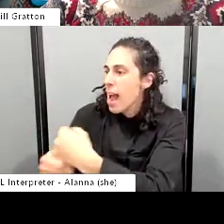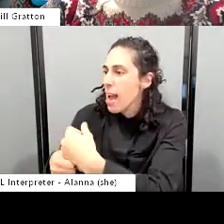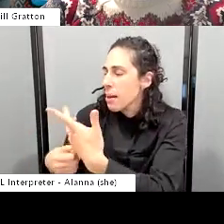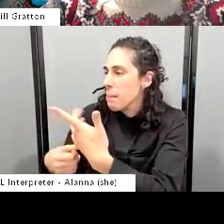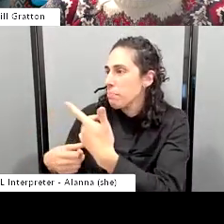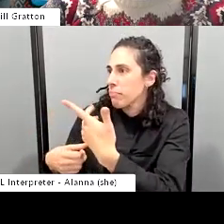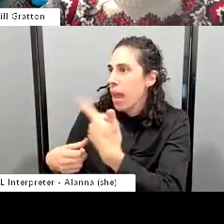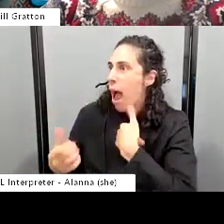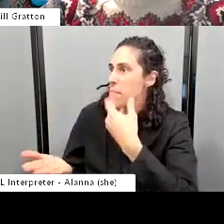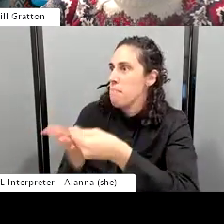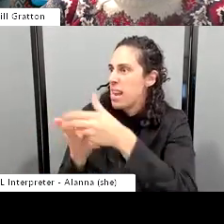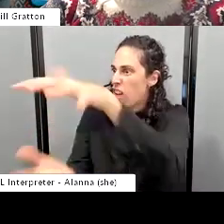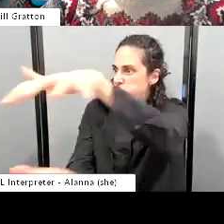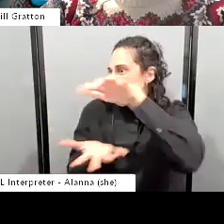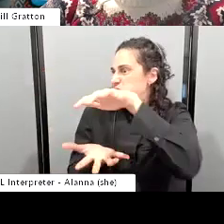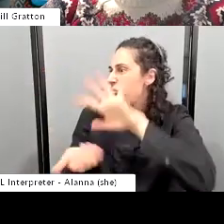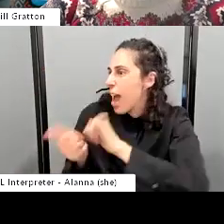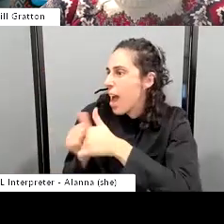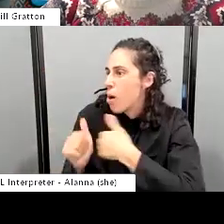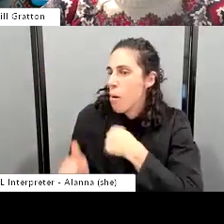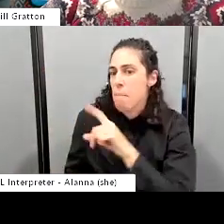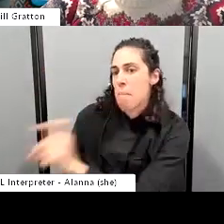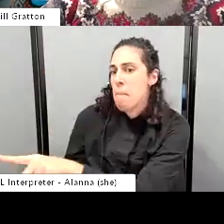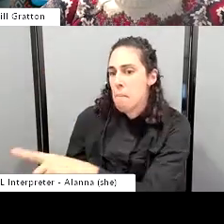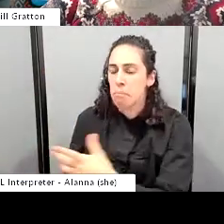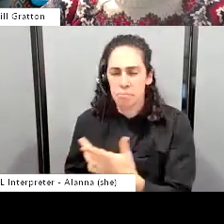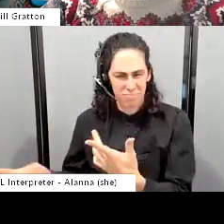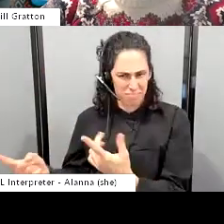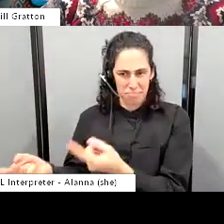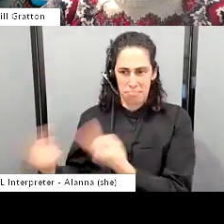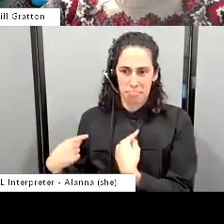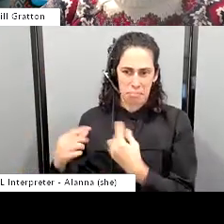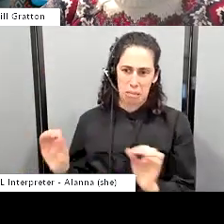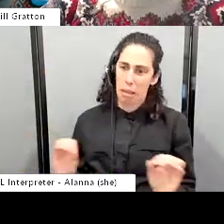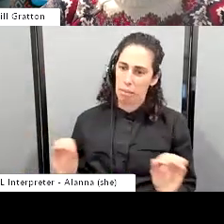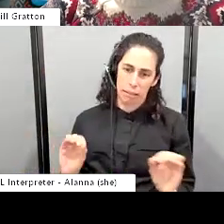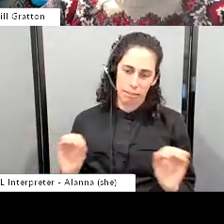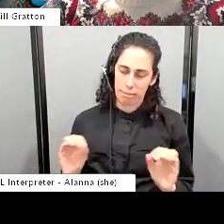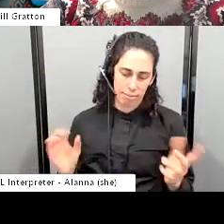Or, it's not going to incriminate itself in any of those situations.